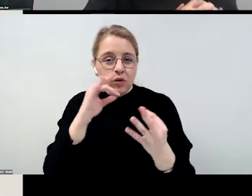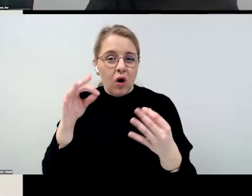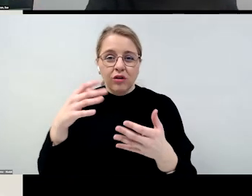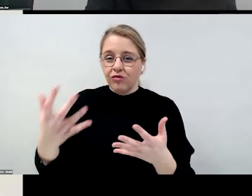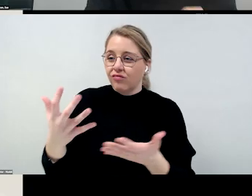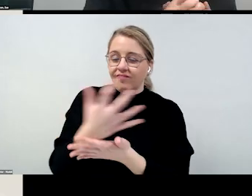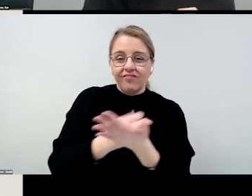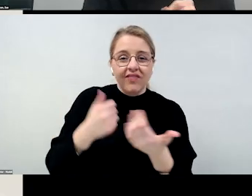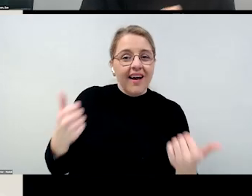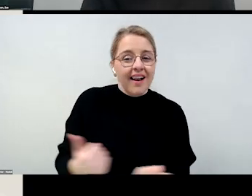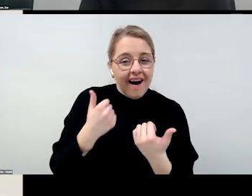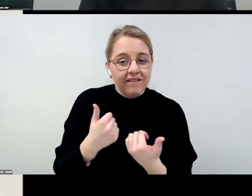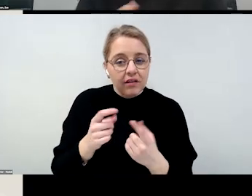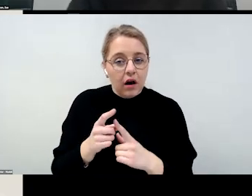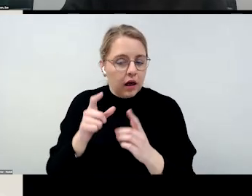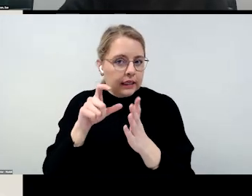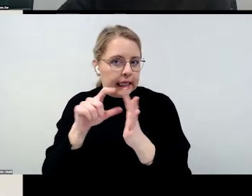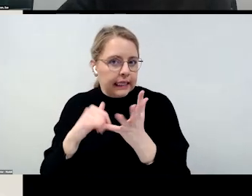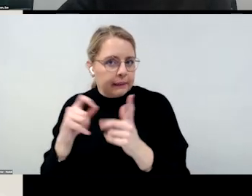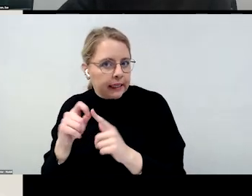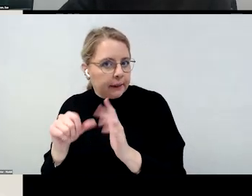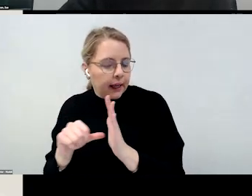particularly those on disability pension payments.